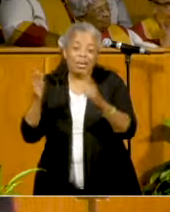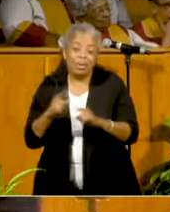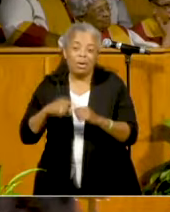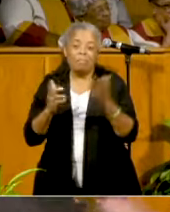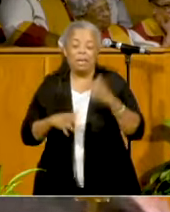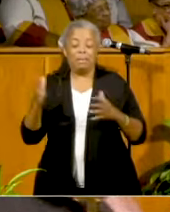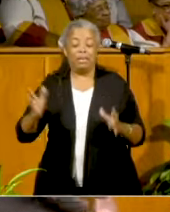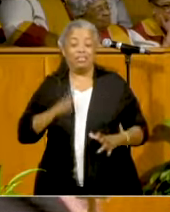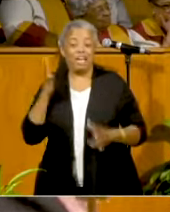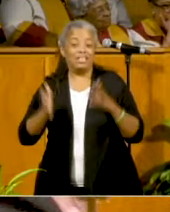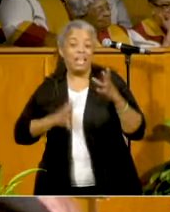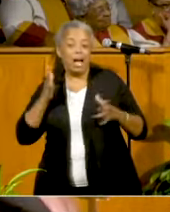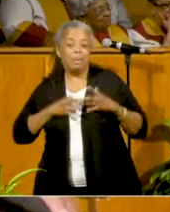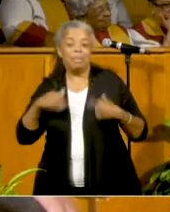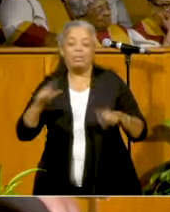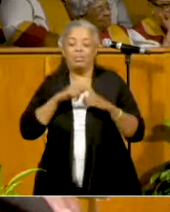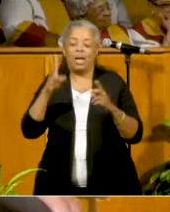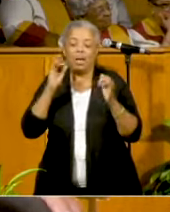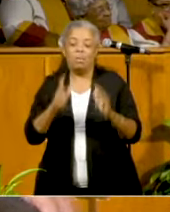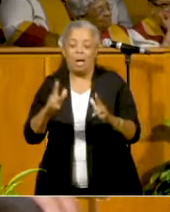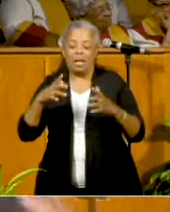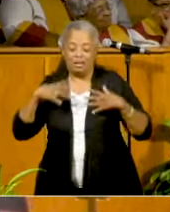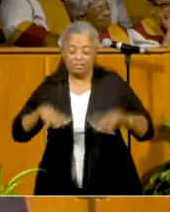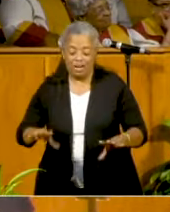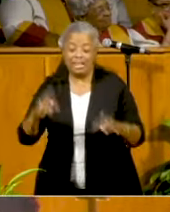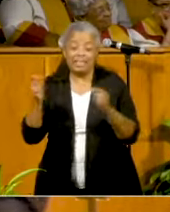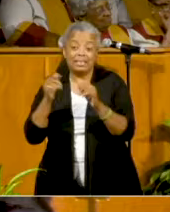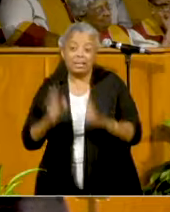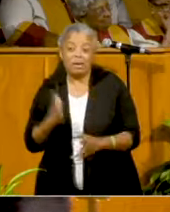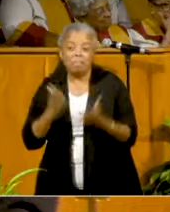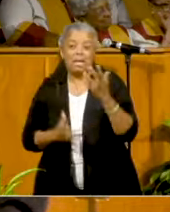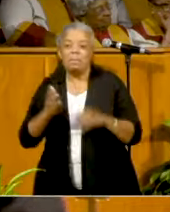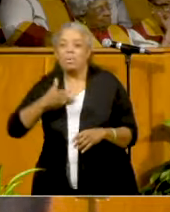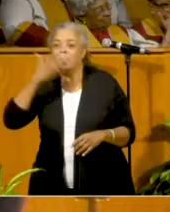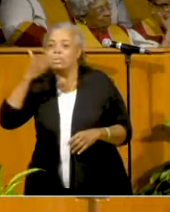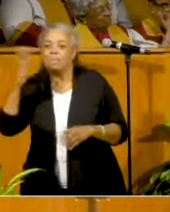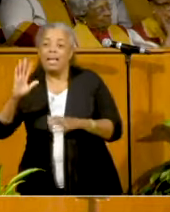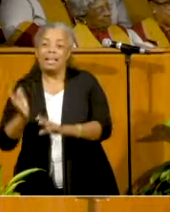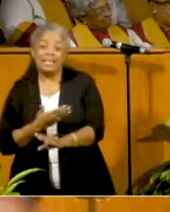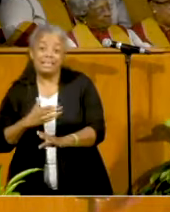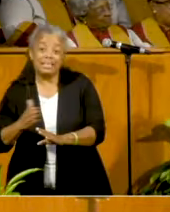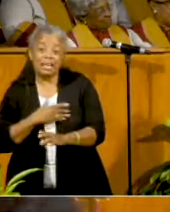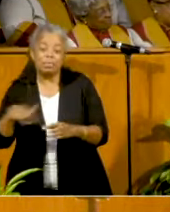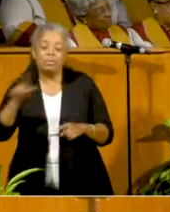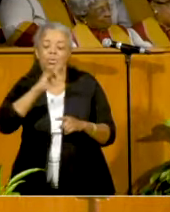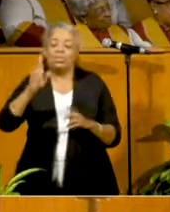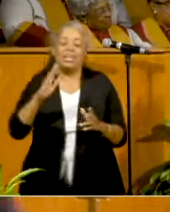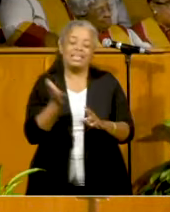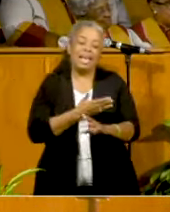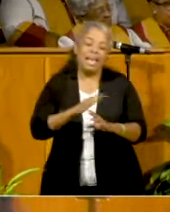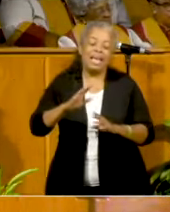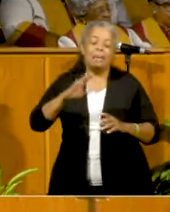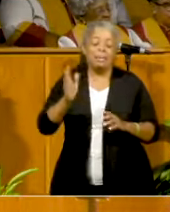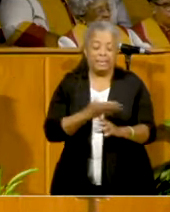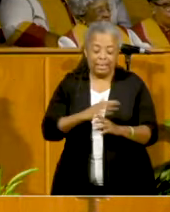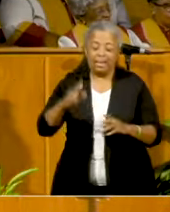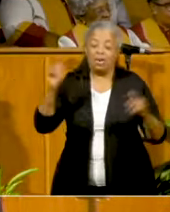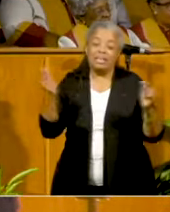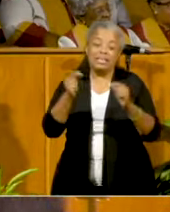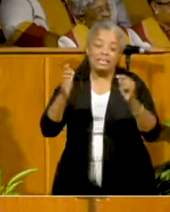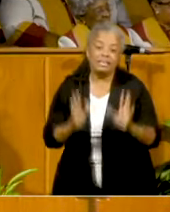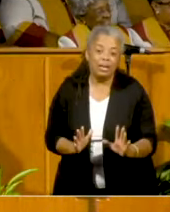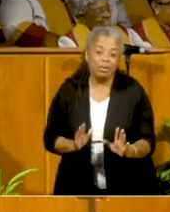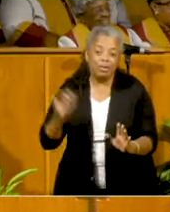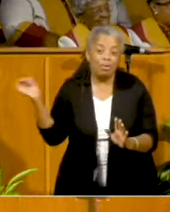be dressed up, but you're just a well-dressed sinner. You may sing the hymn, but you're just a hymn-singing